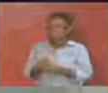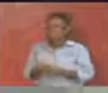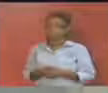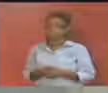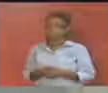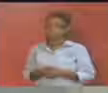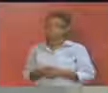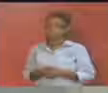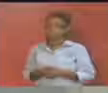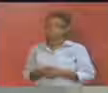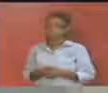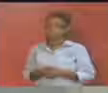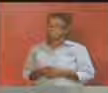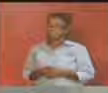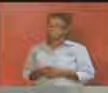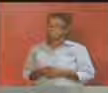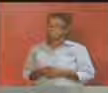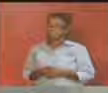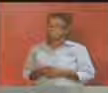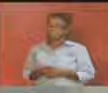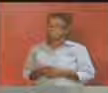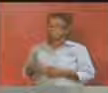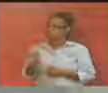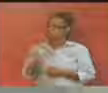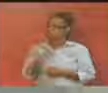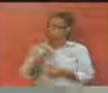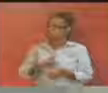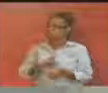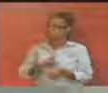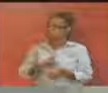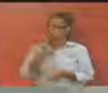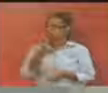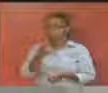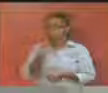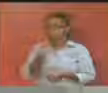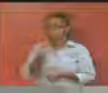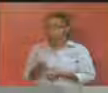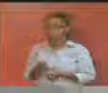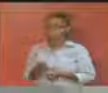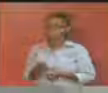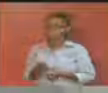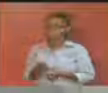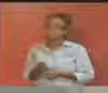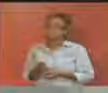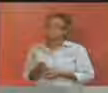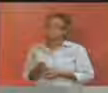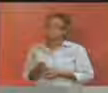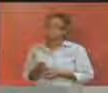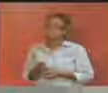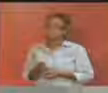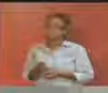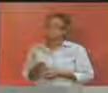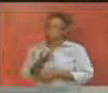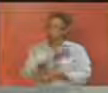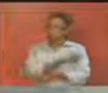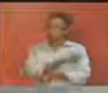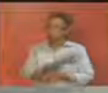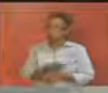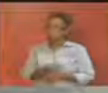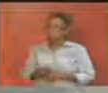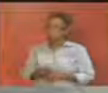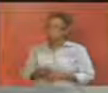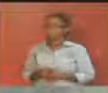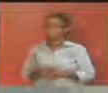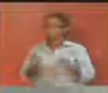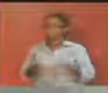mentioned that there is some promising evidence coming forward about the vaccinations reducing